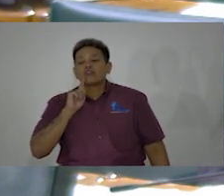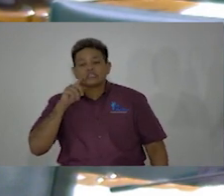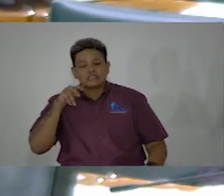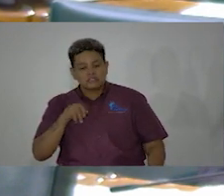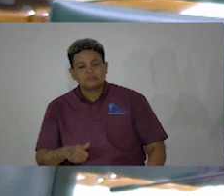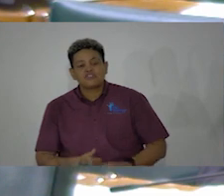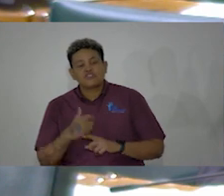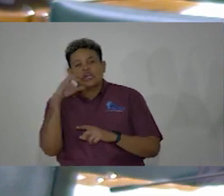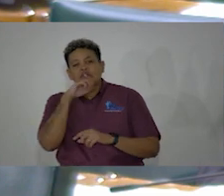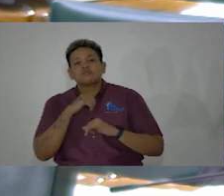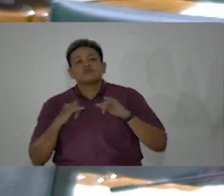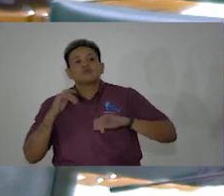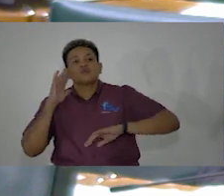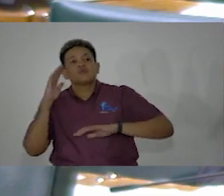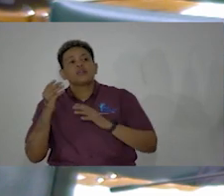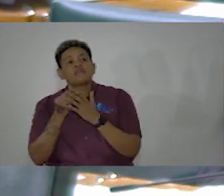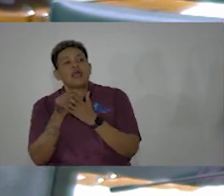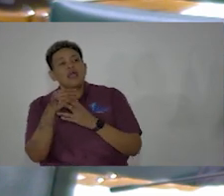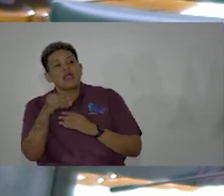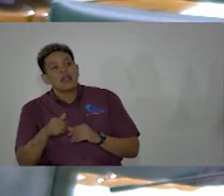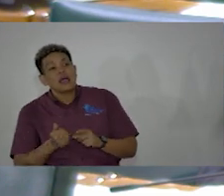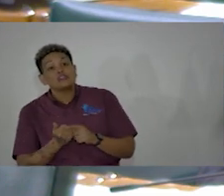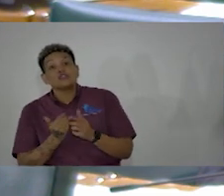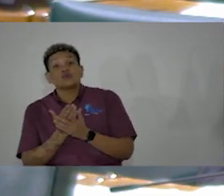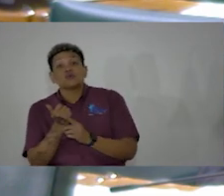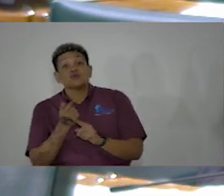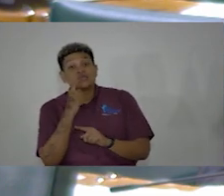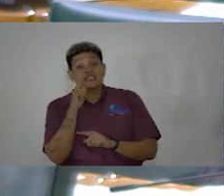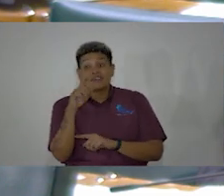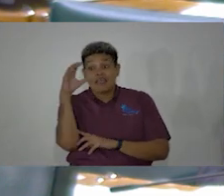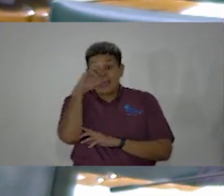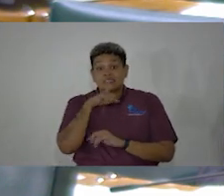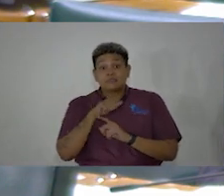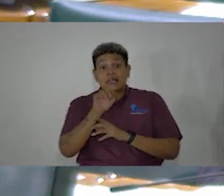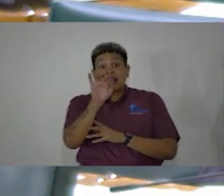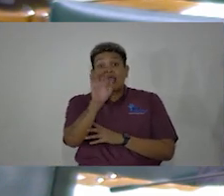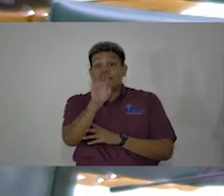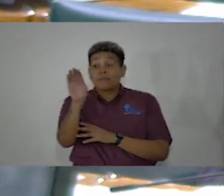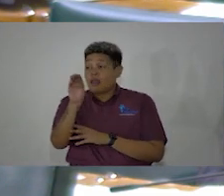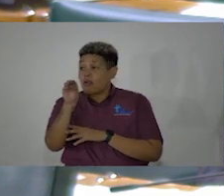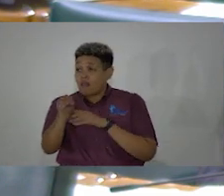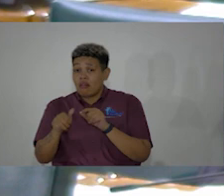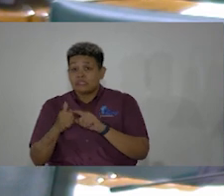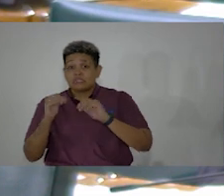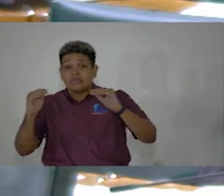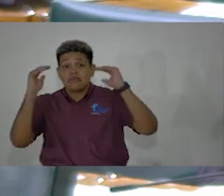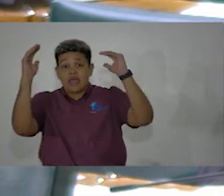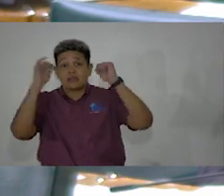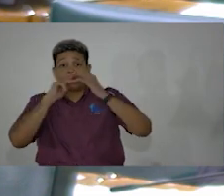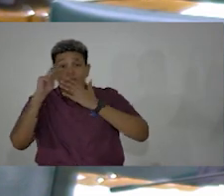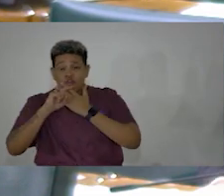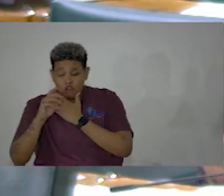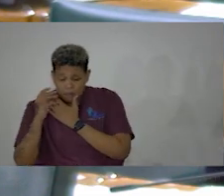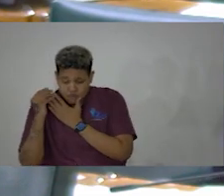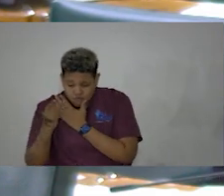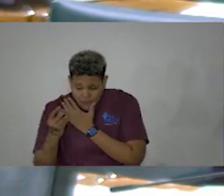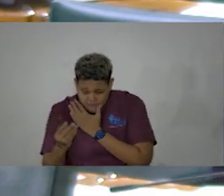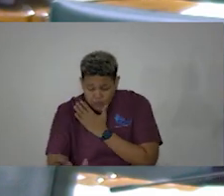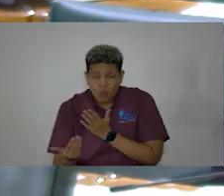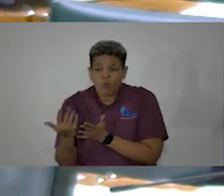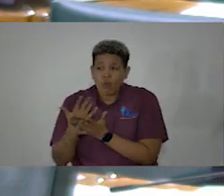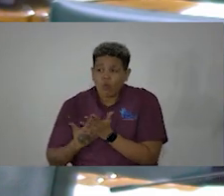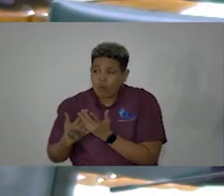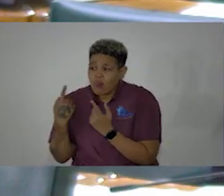expenditure estimates, which will be financed from an estimated $9 billion higher than program revenue flow